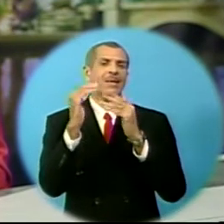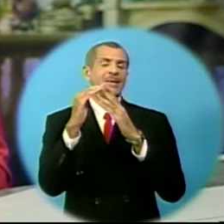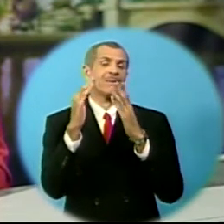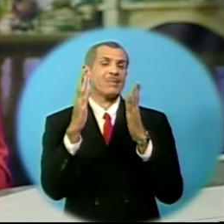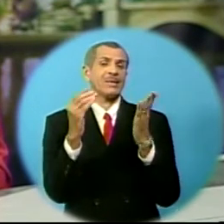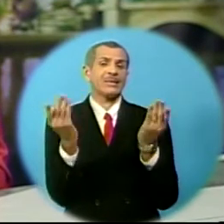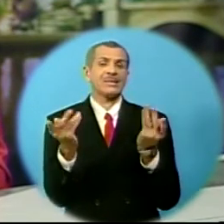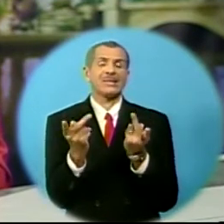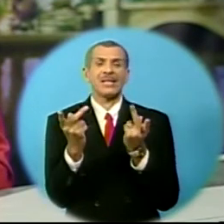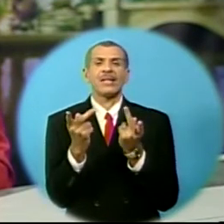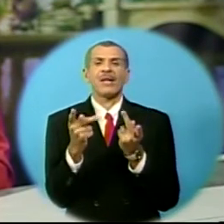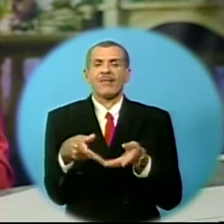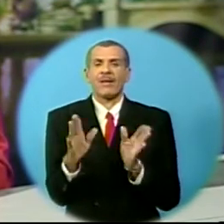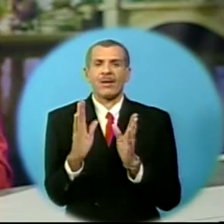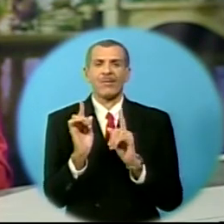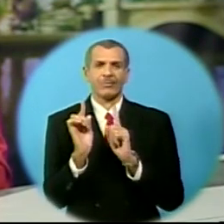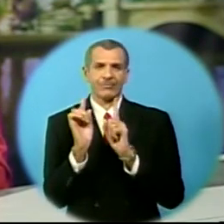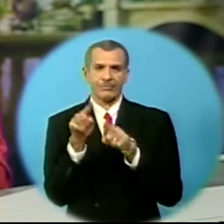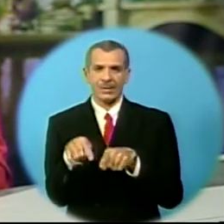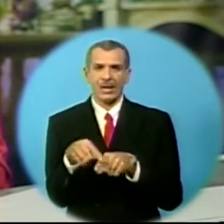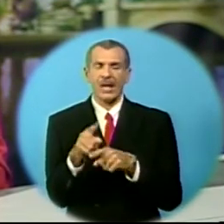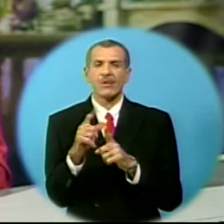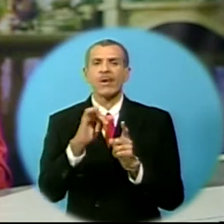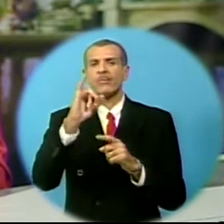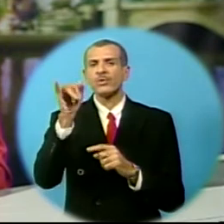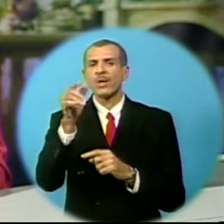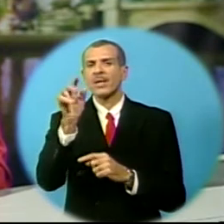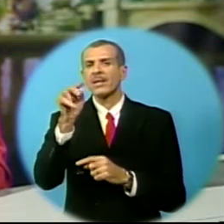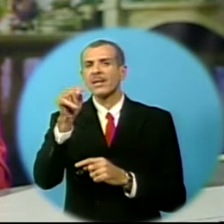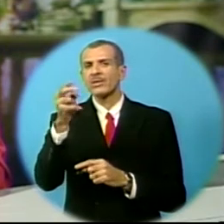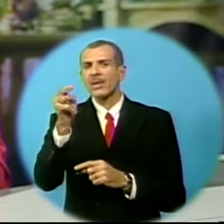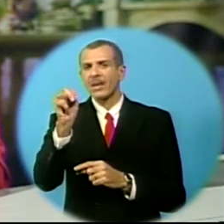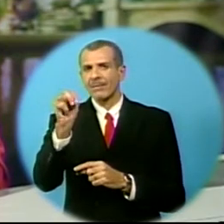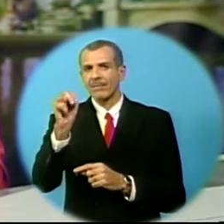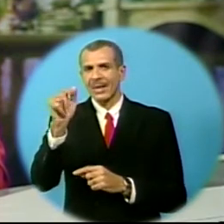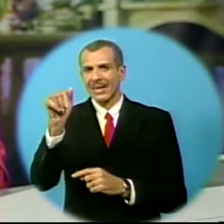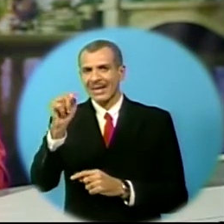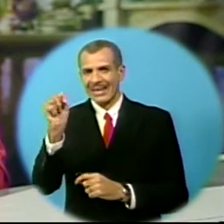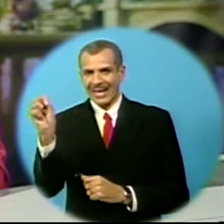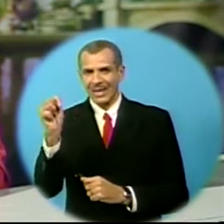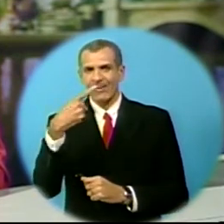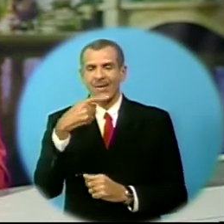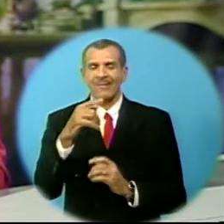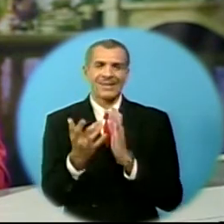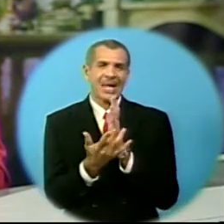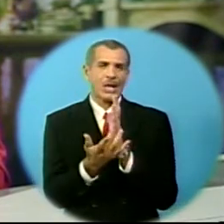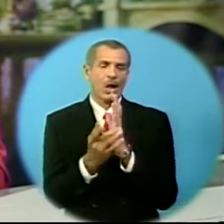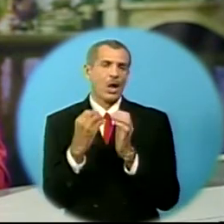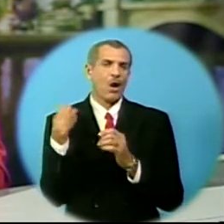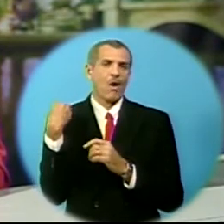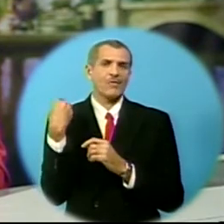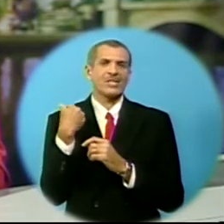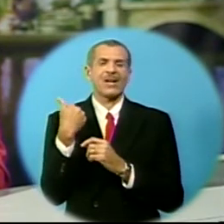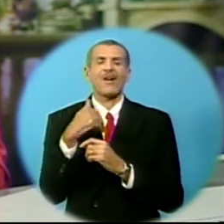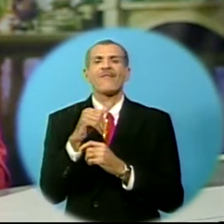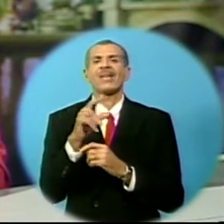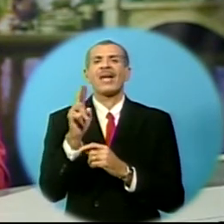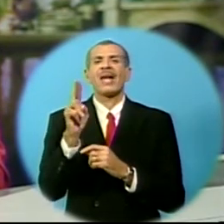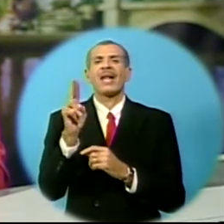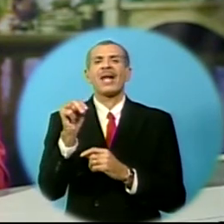to facilitate them. It comes from Jonathan Platt, Technical Officer with the Barbados National Standards Institute,